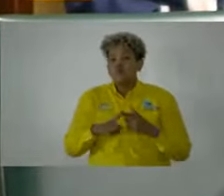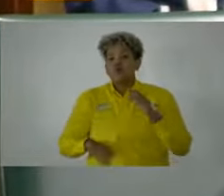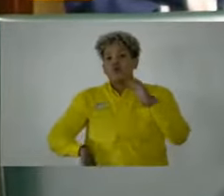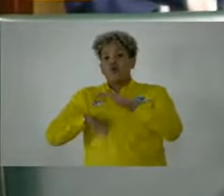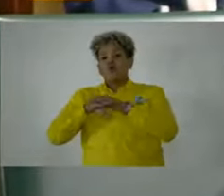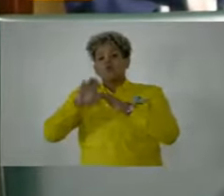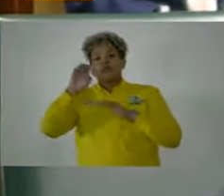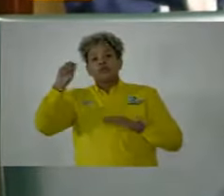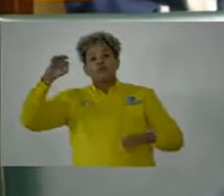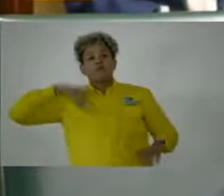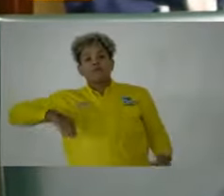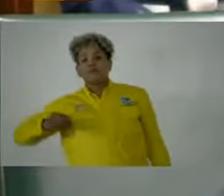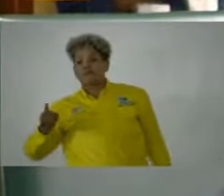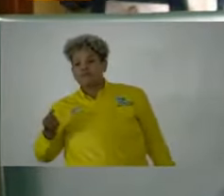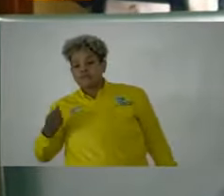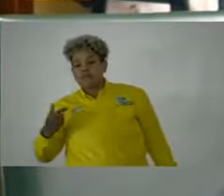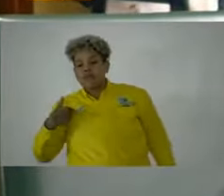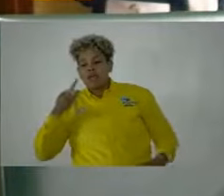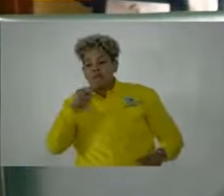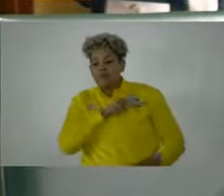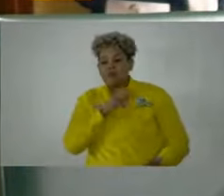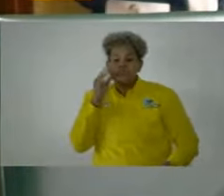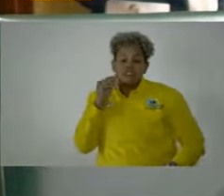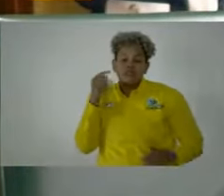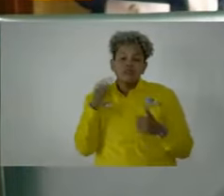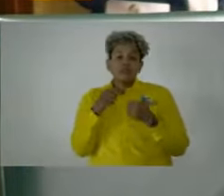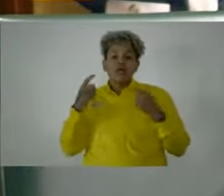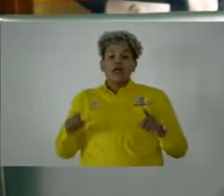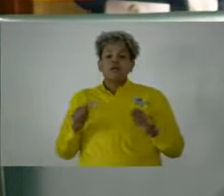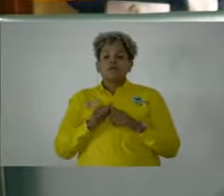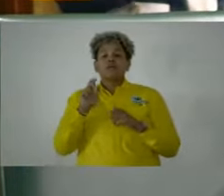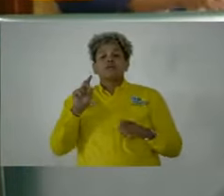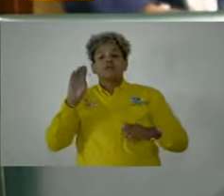CEO. And I've had personal experience that the